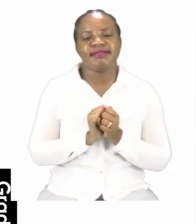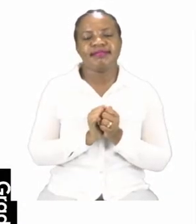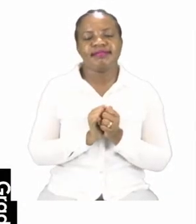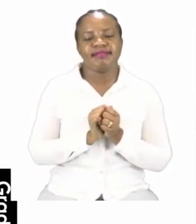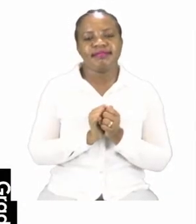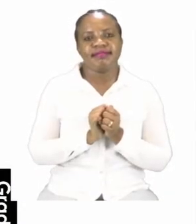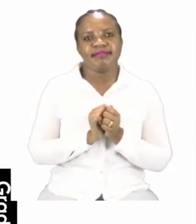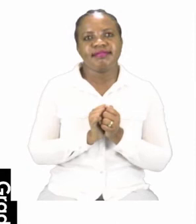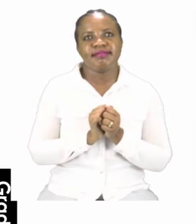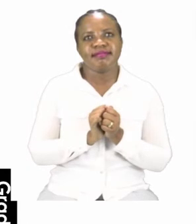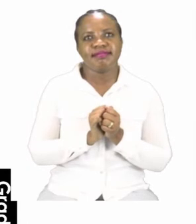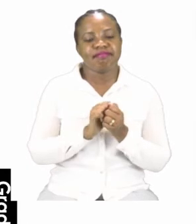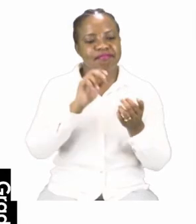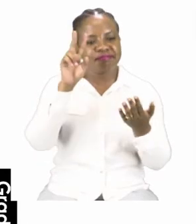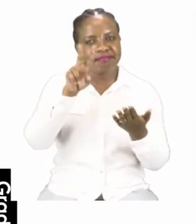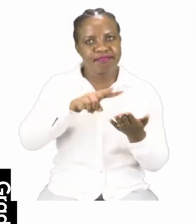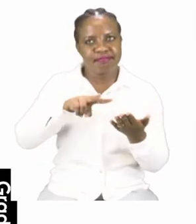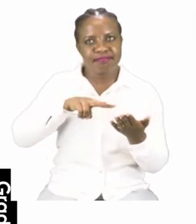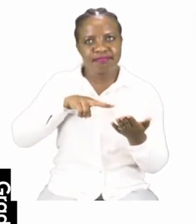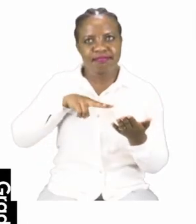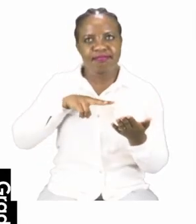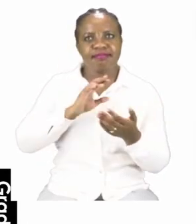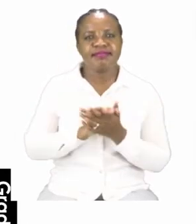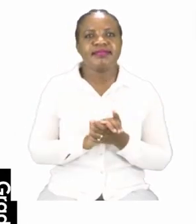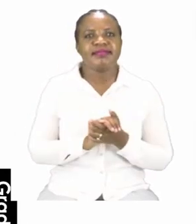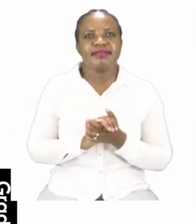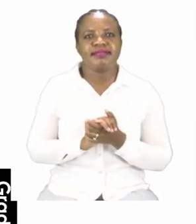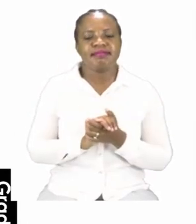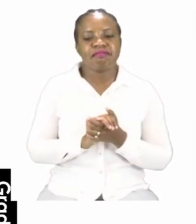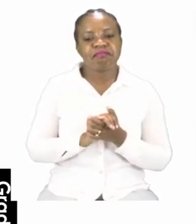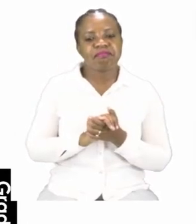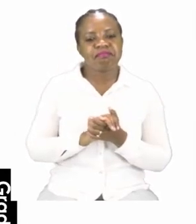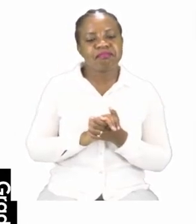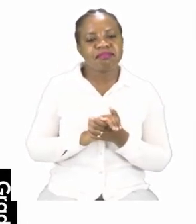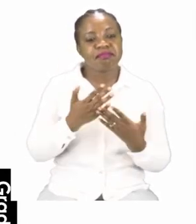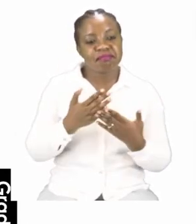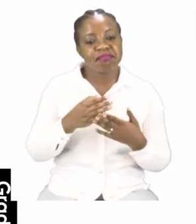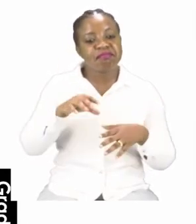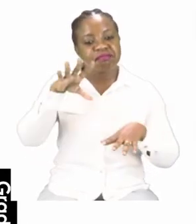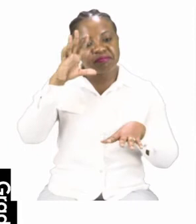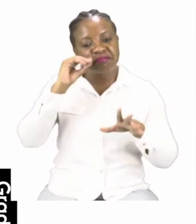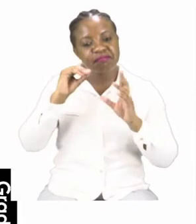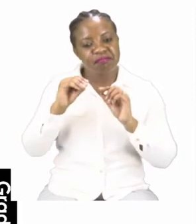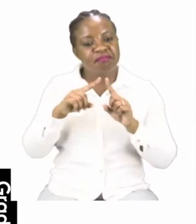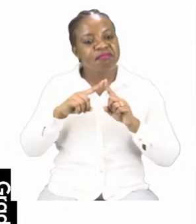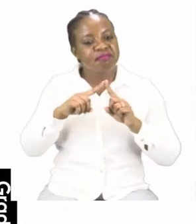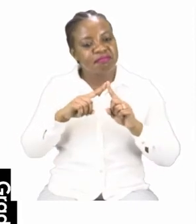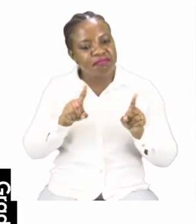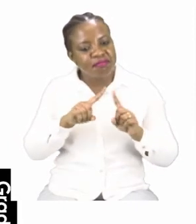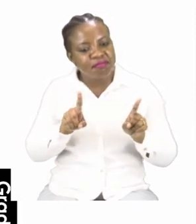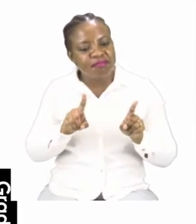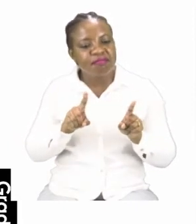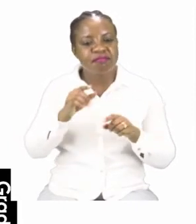doing some reading and we are going to learn about the different greetings in different